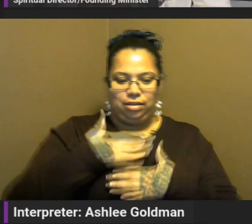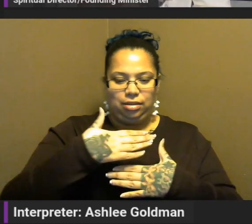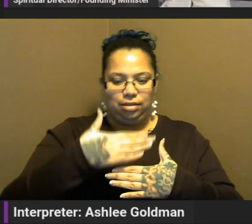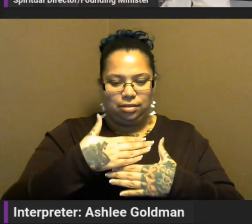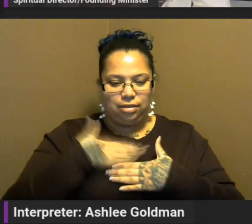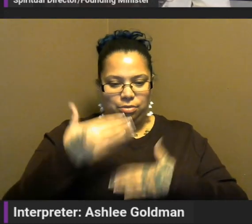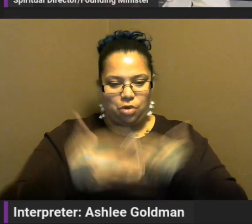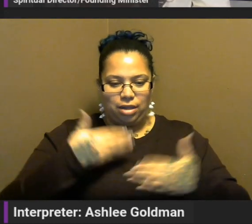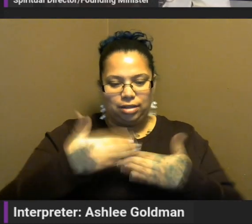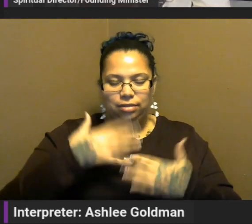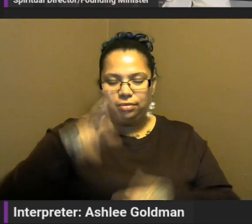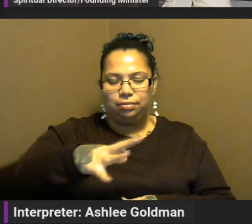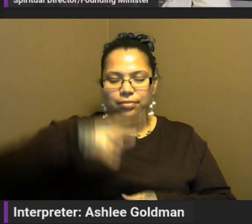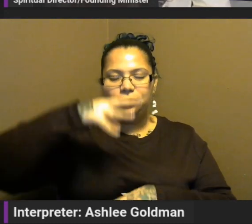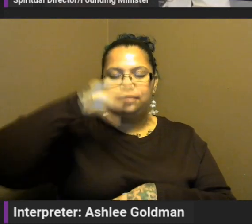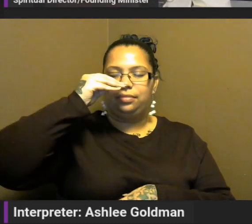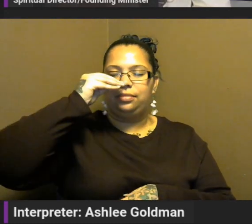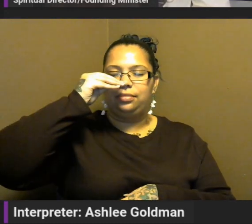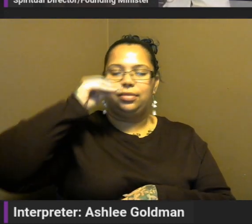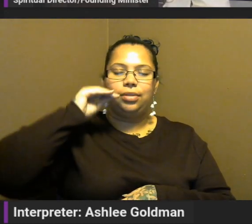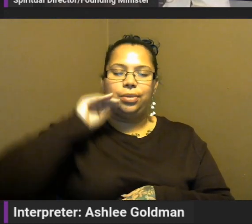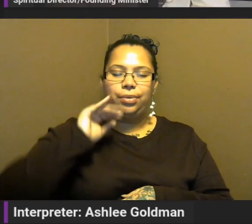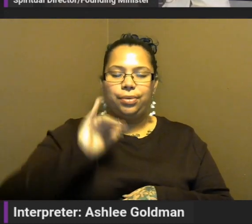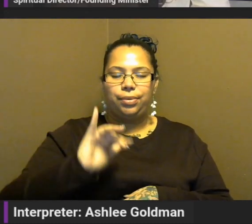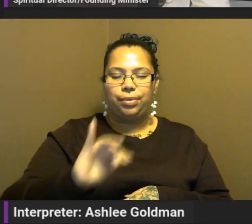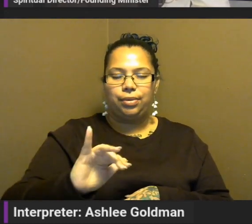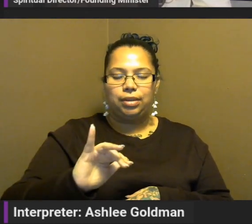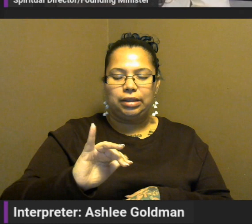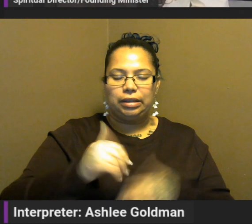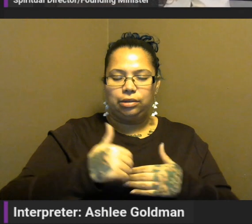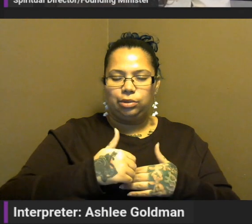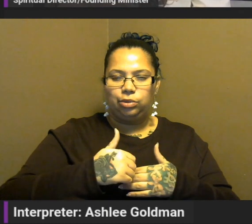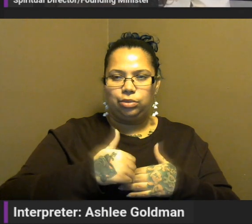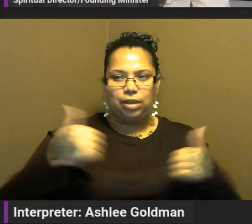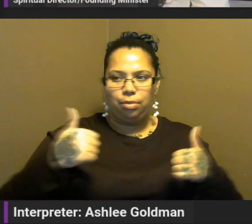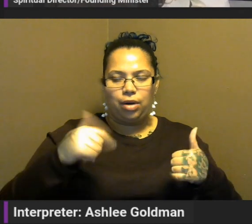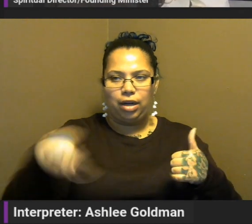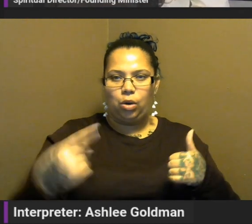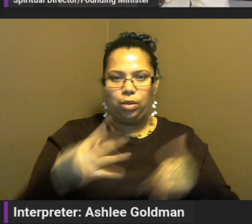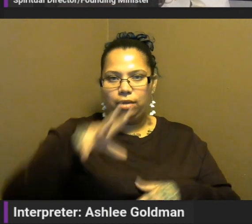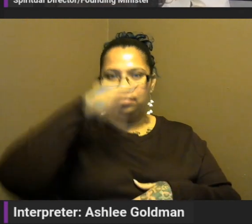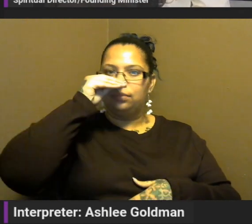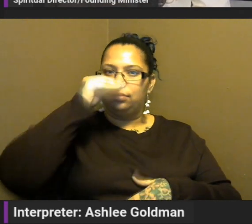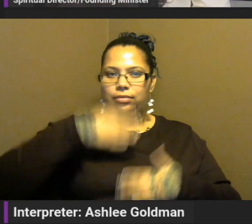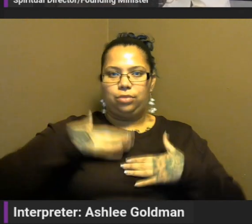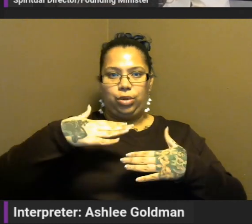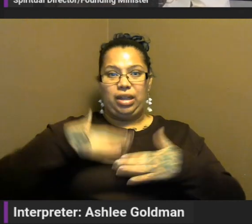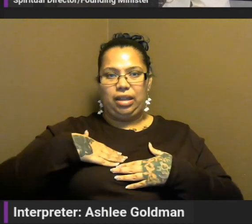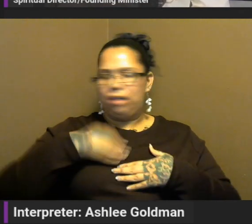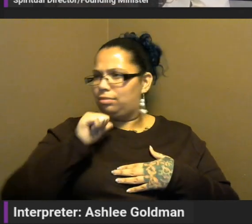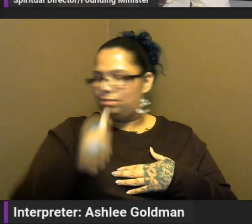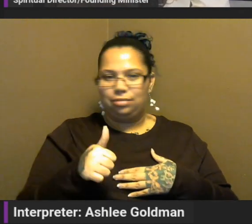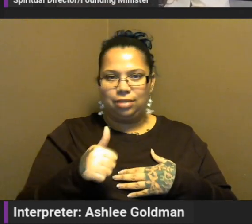and exhale. You separate and there's only an inhale, that's not breathing.